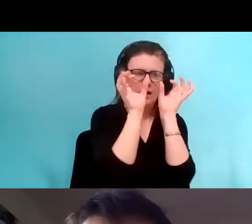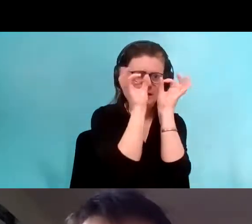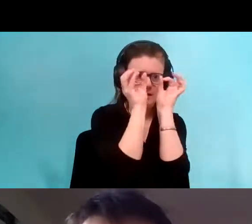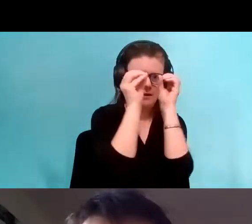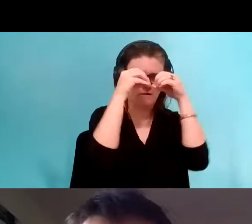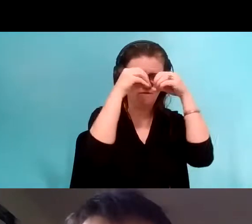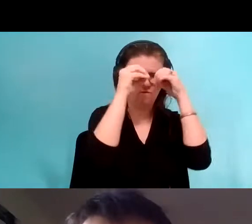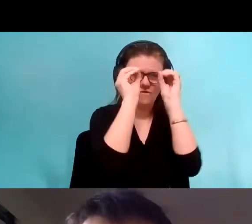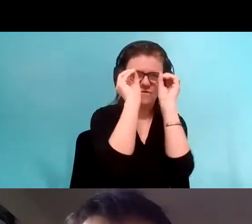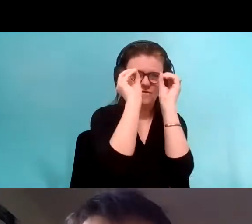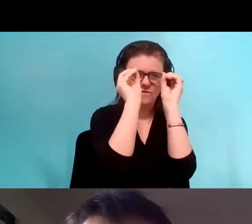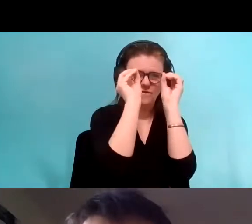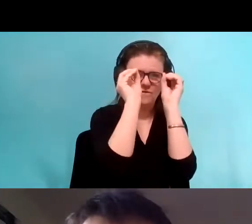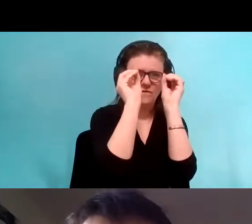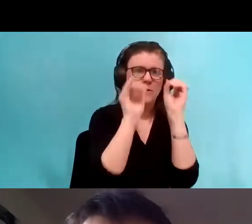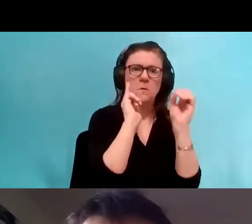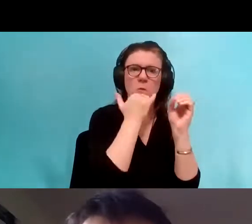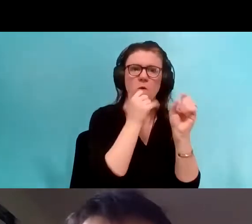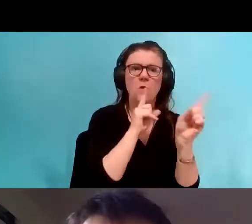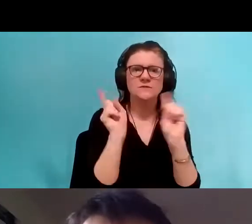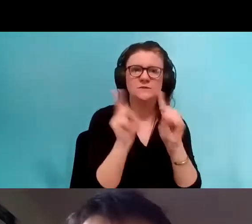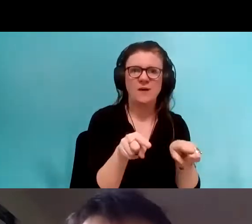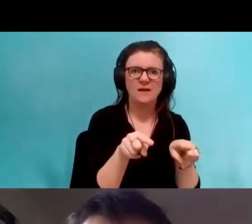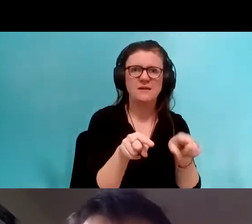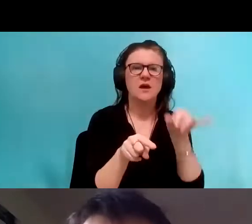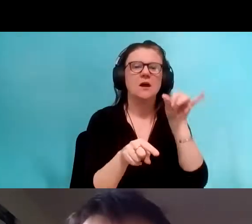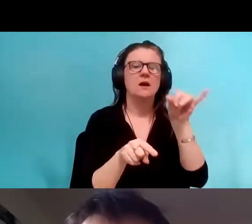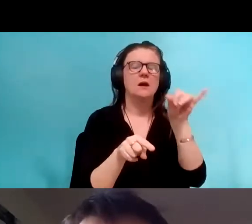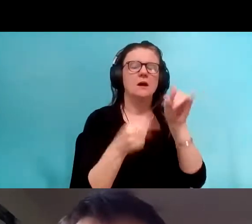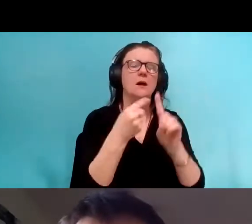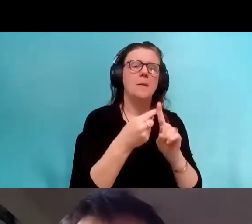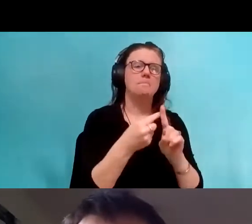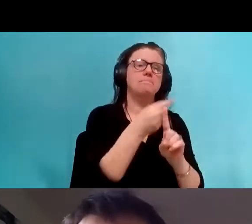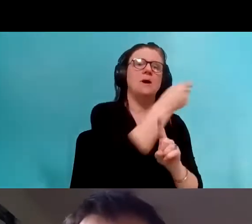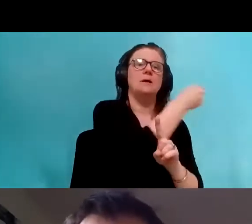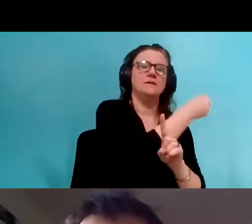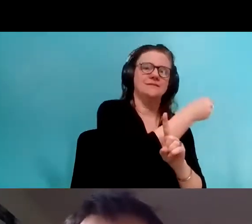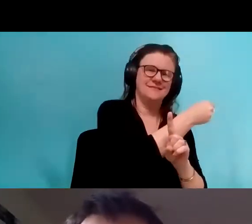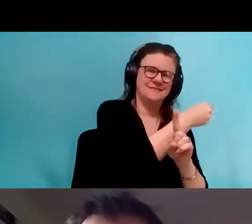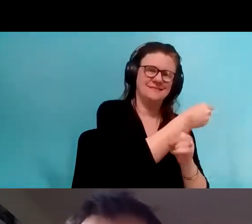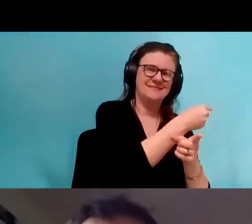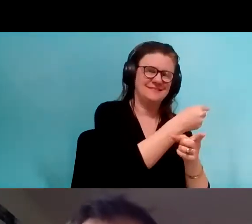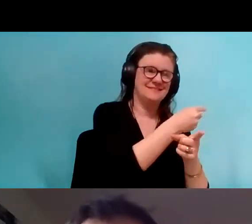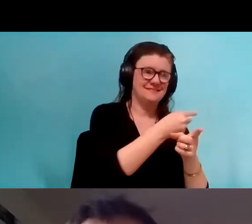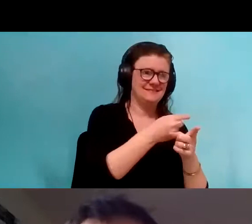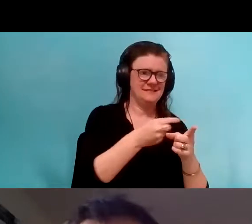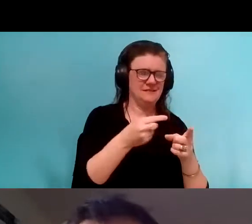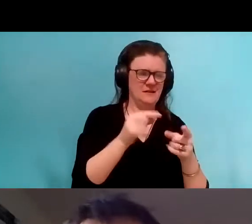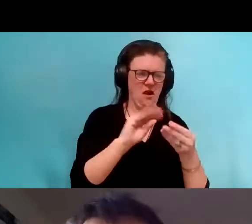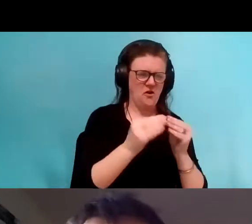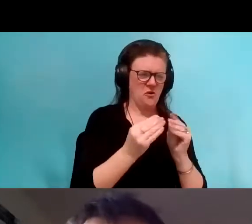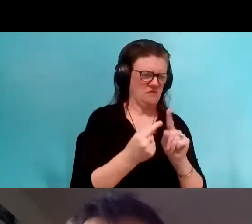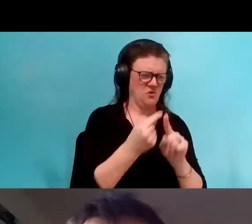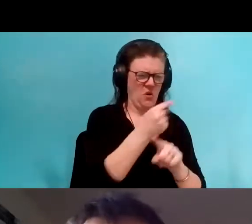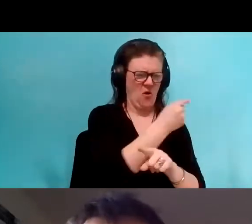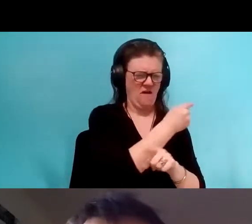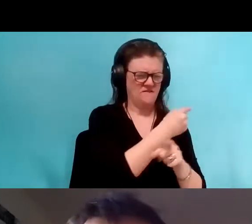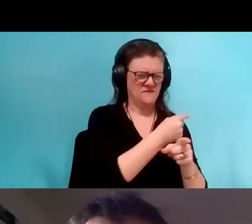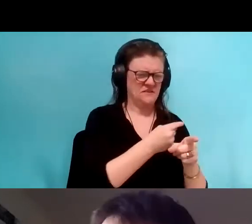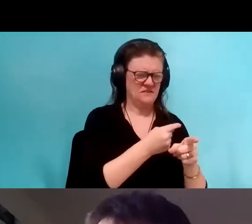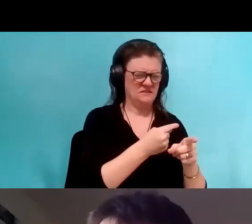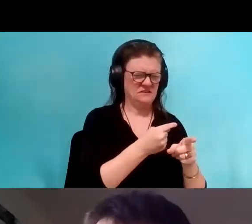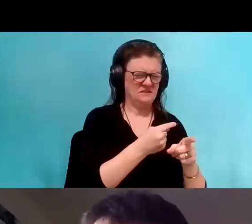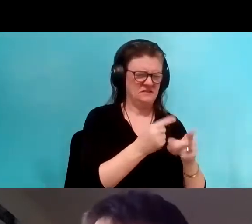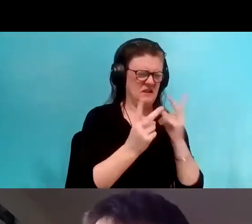and they gave the wrong response. And suddenly we saw a sudden surge in number of people identified with